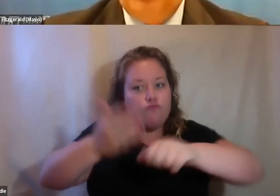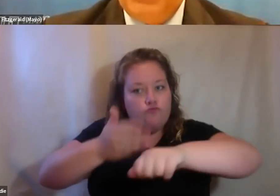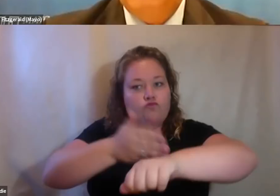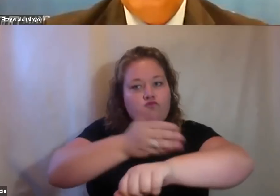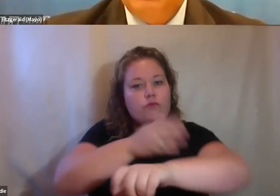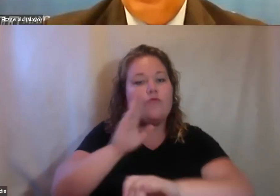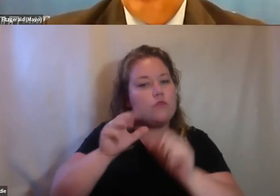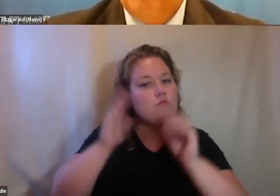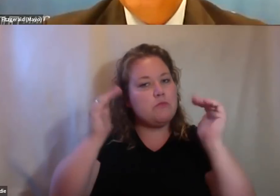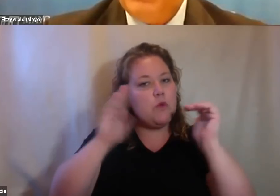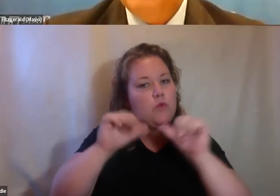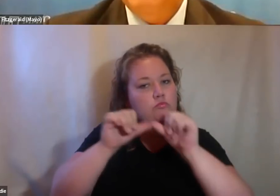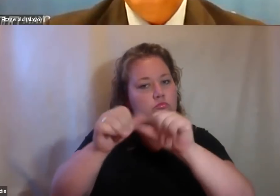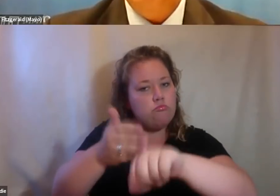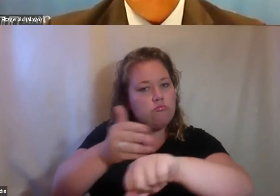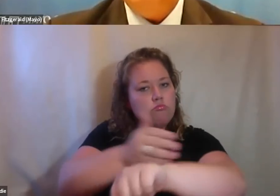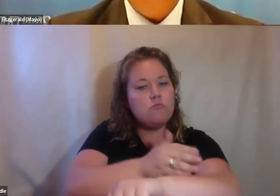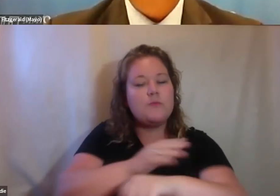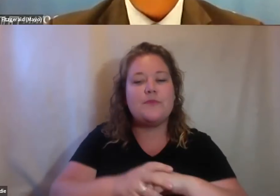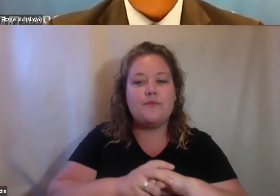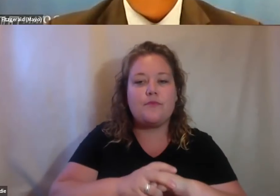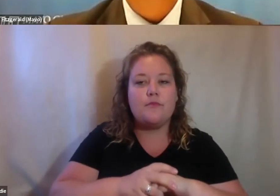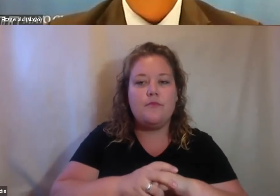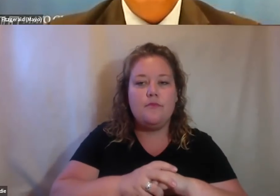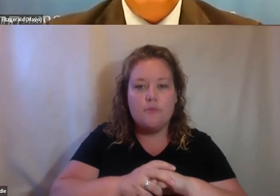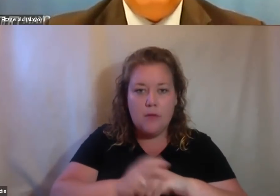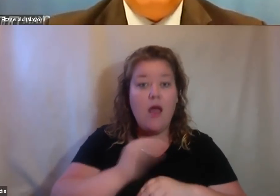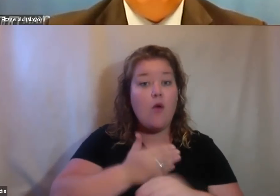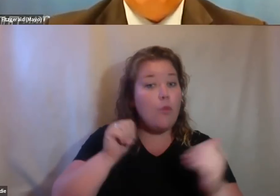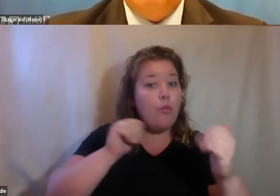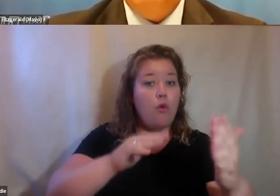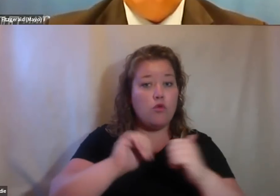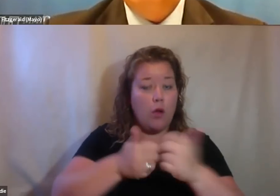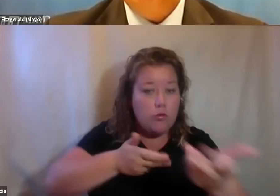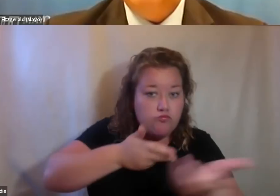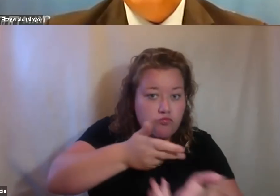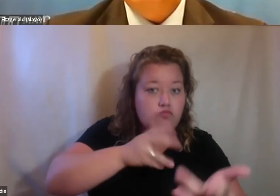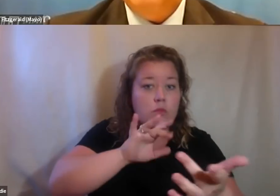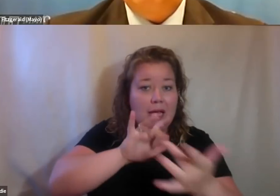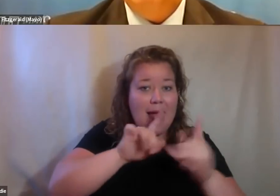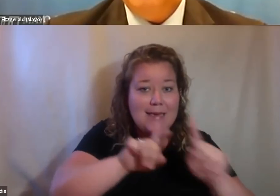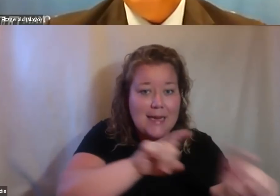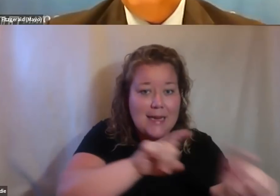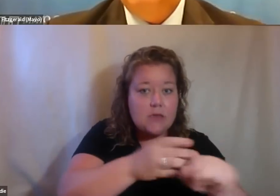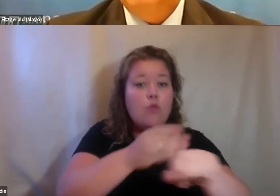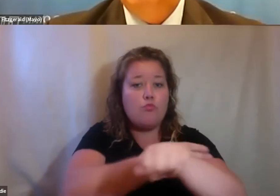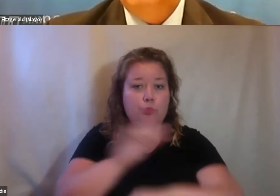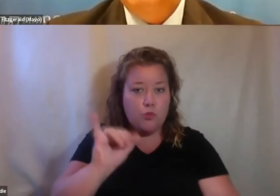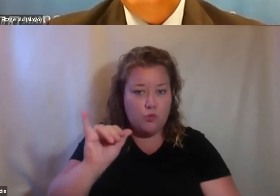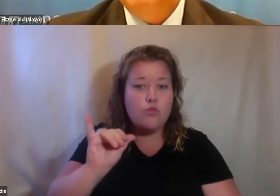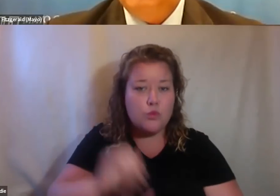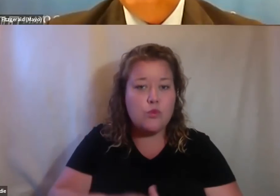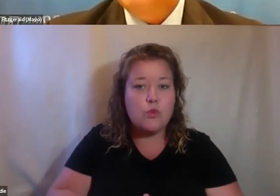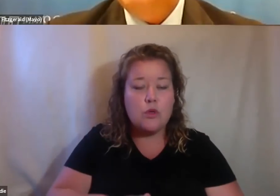Collaborative forecasts that our overall status is improving in La Crosse County. Given the information from these metrics for La Crosse County, the